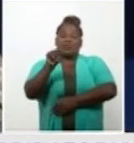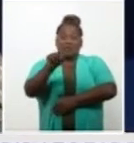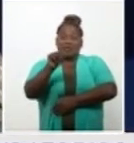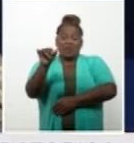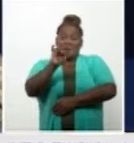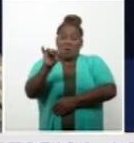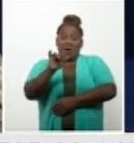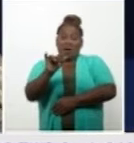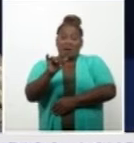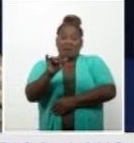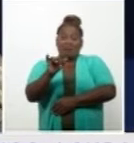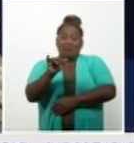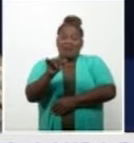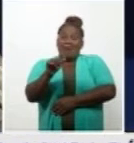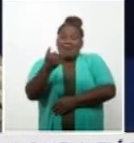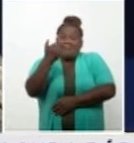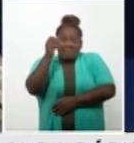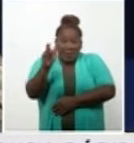with